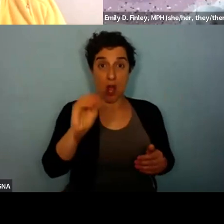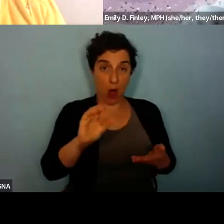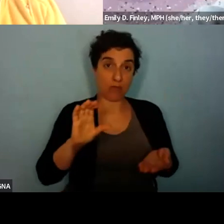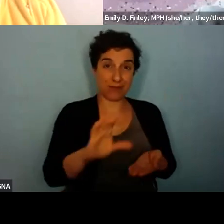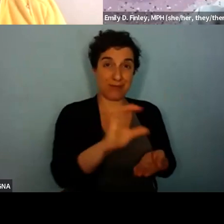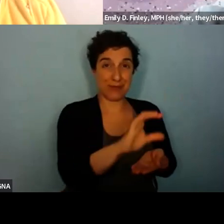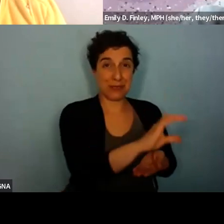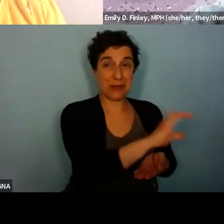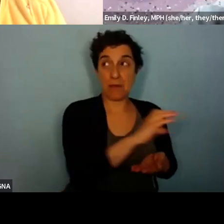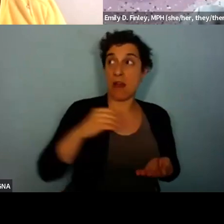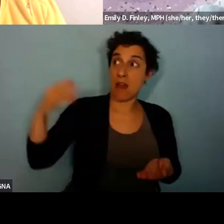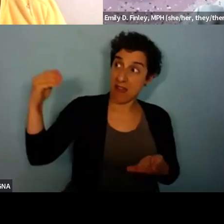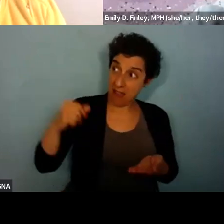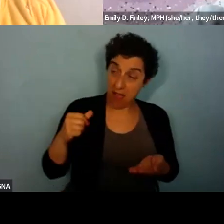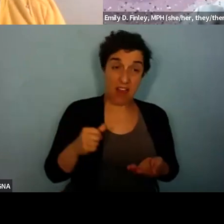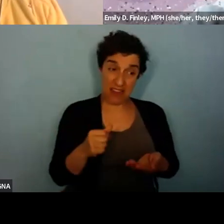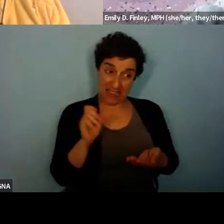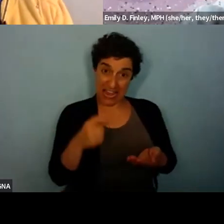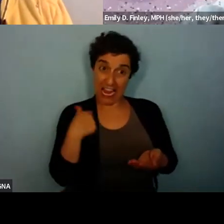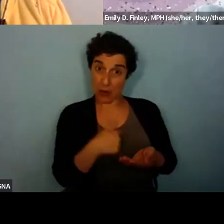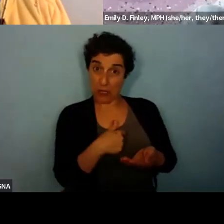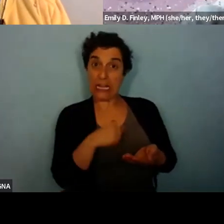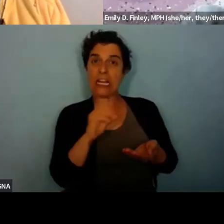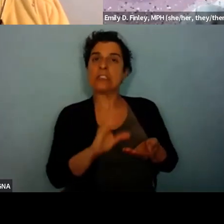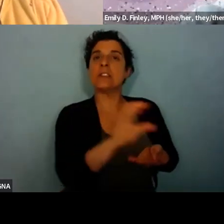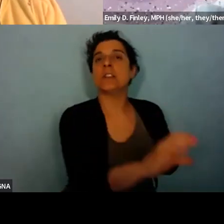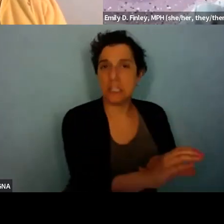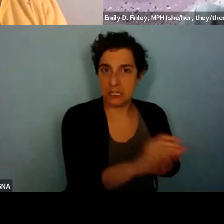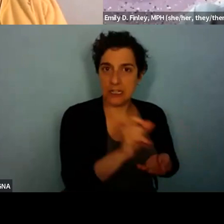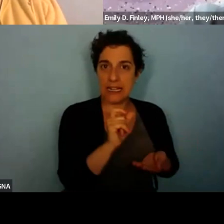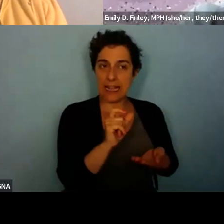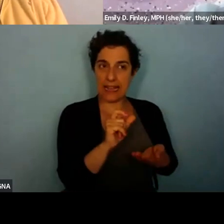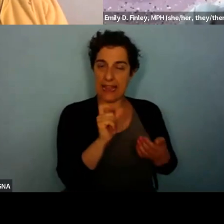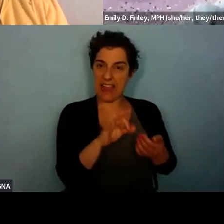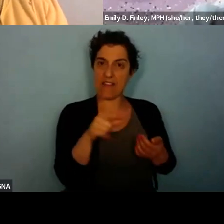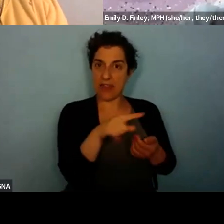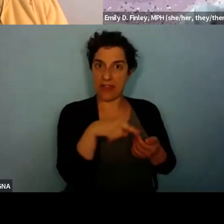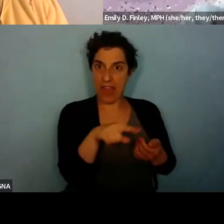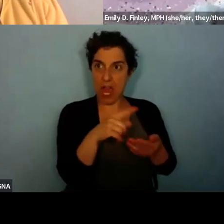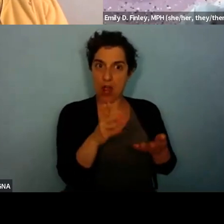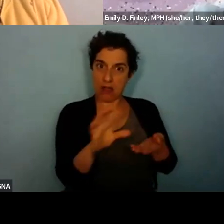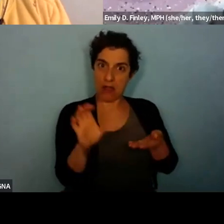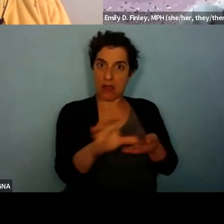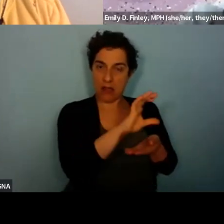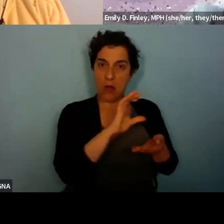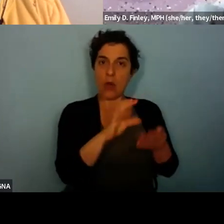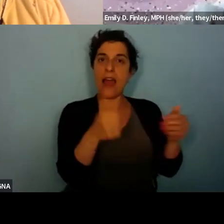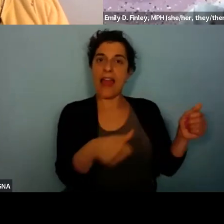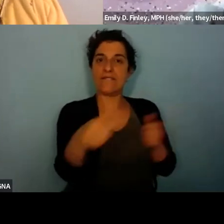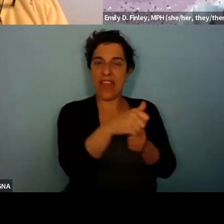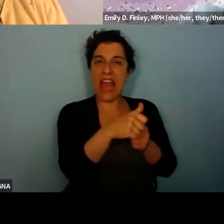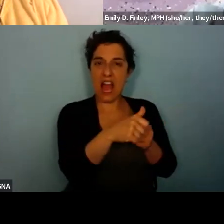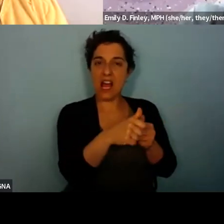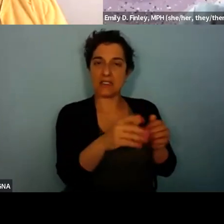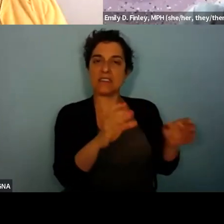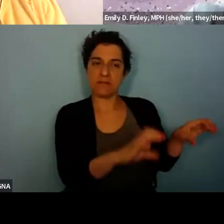there places that maybe we can advance funds? You know, if they're putting out community grants, we can advance those and